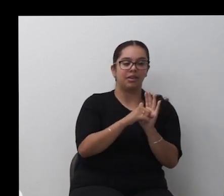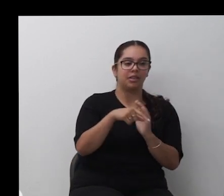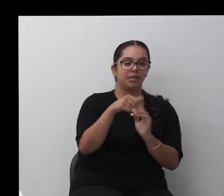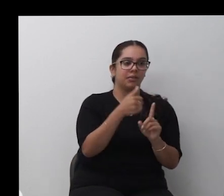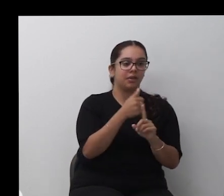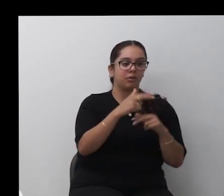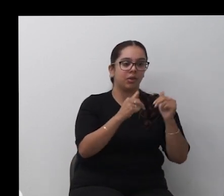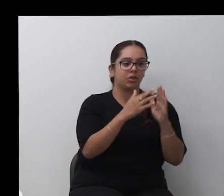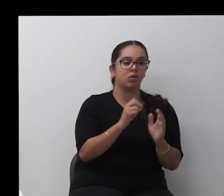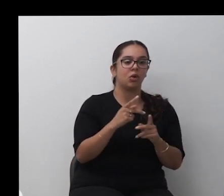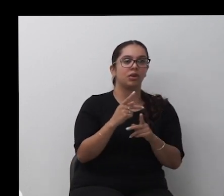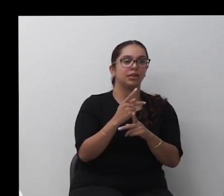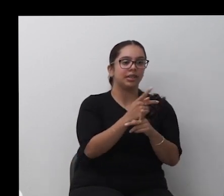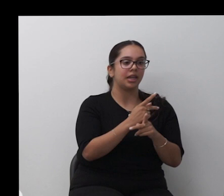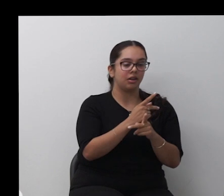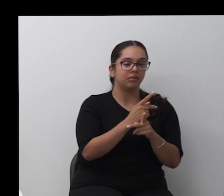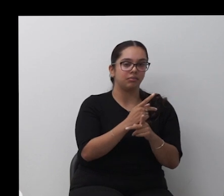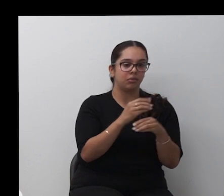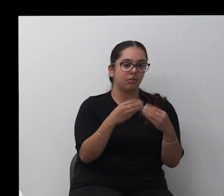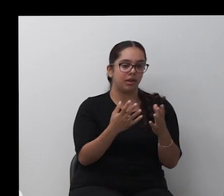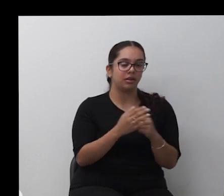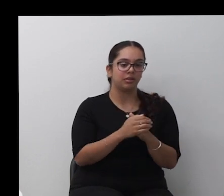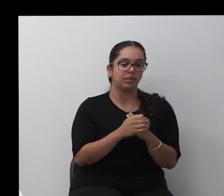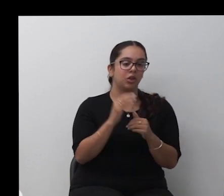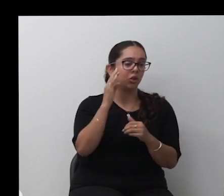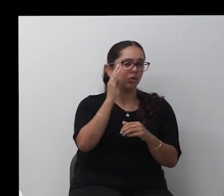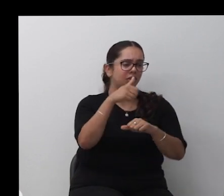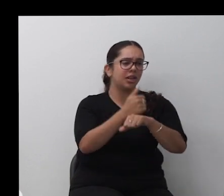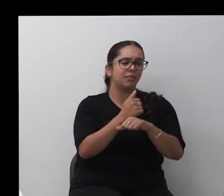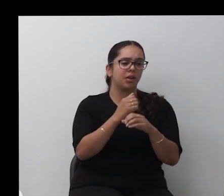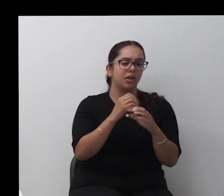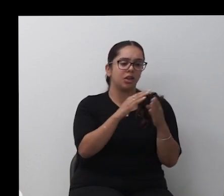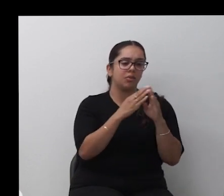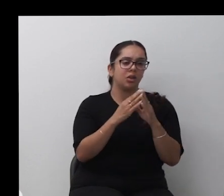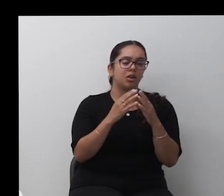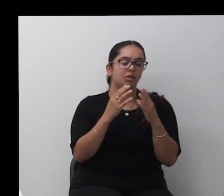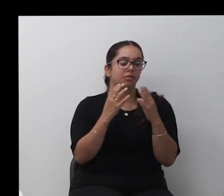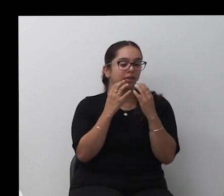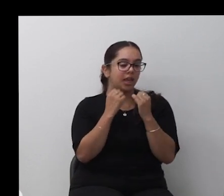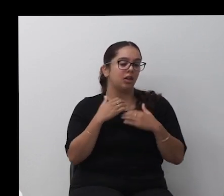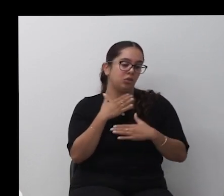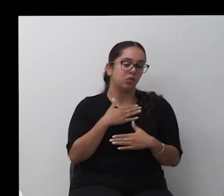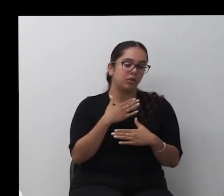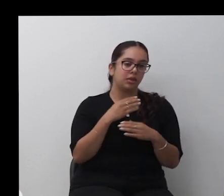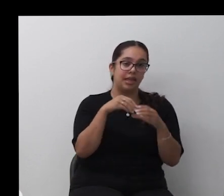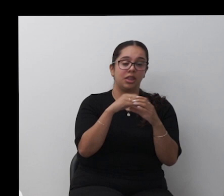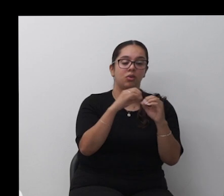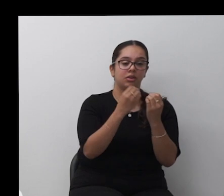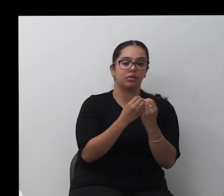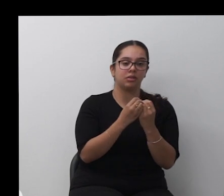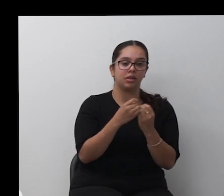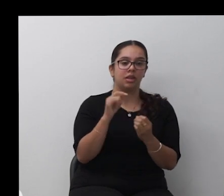or caregivers, creating a community of care and joy within the organization. And that was actually